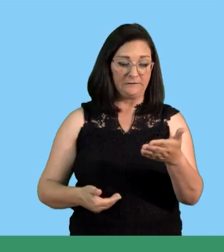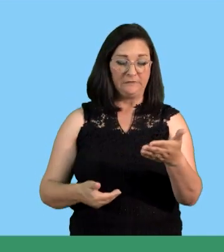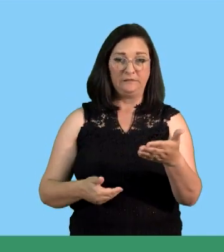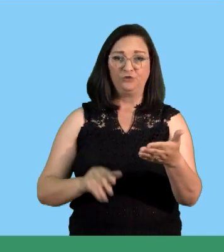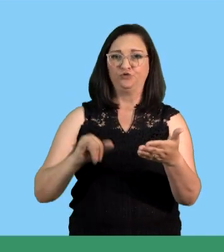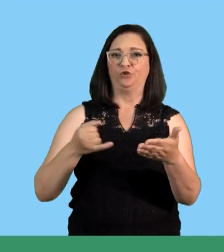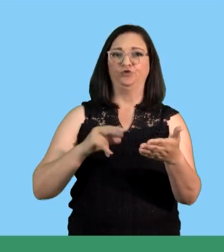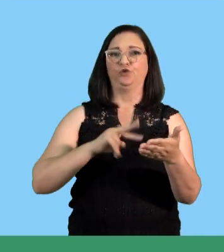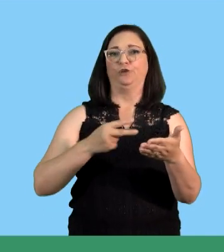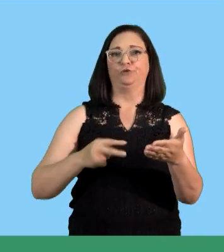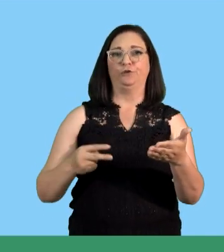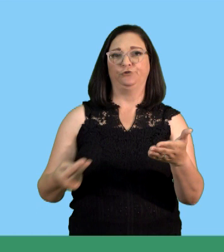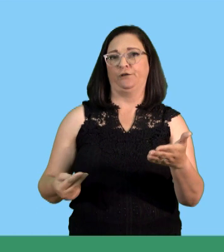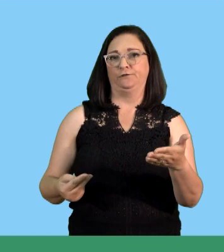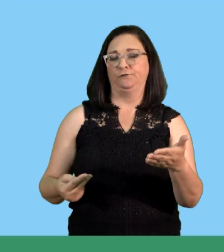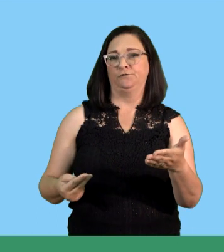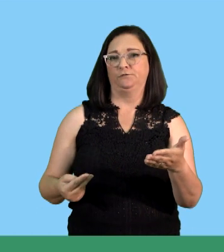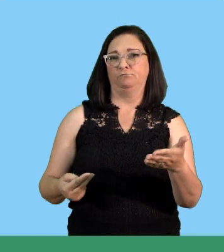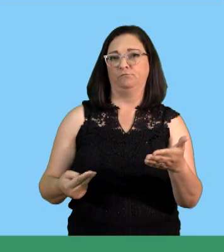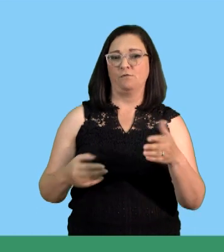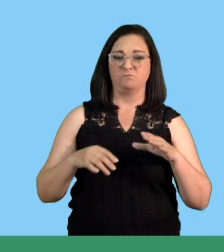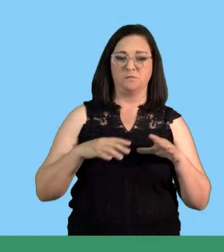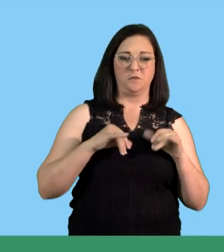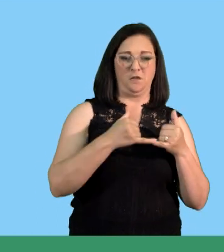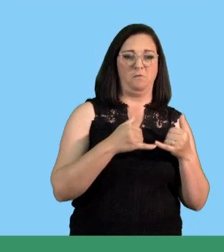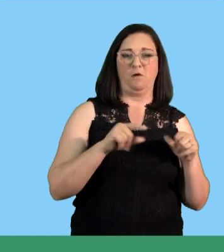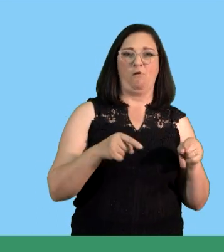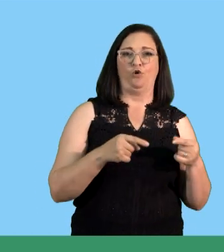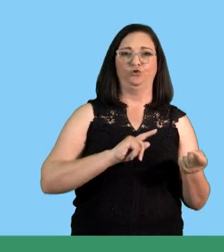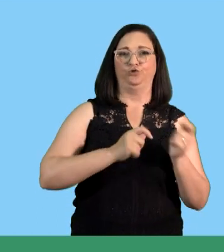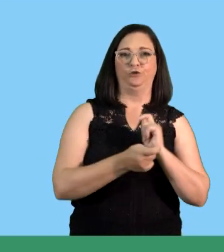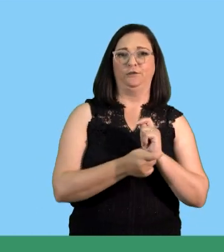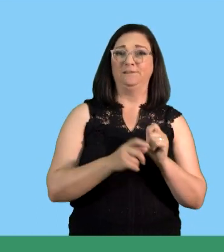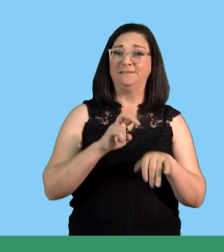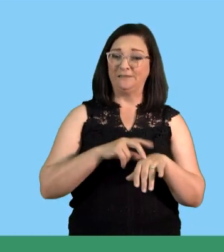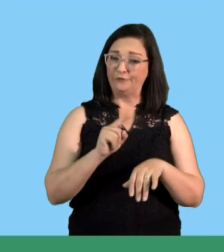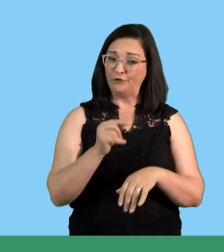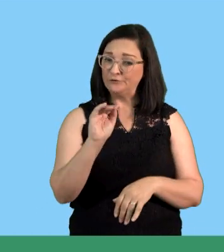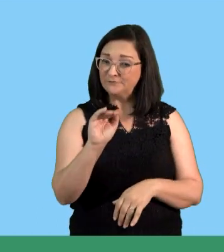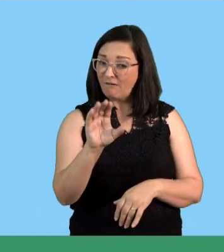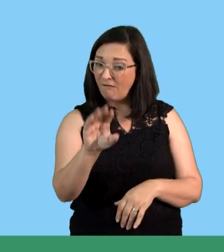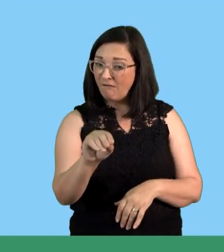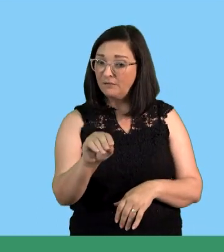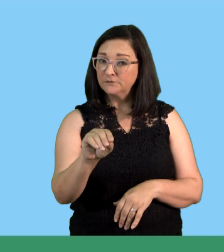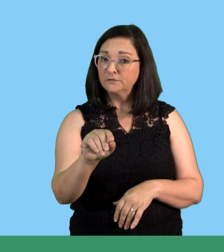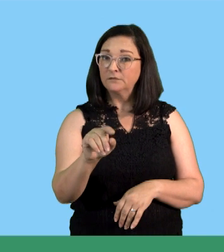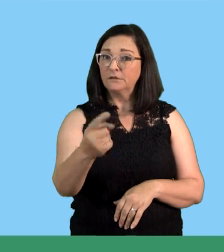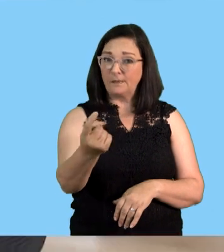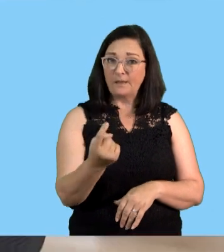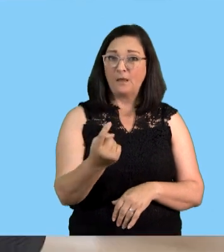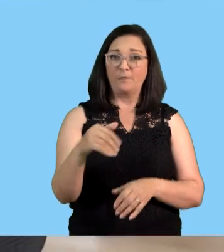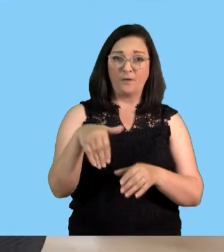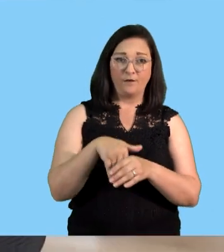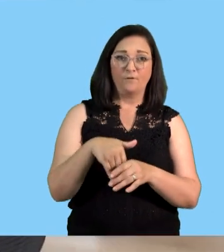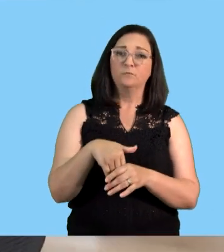changed unilaterally. So, meaning as the employer, I cannot make any changes by myself without consulting the employee. Employee needs to come, I